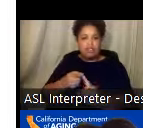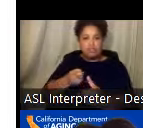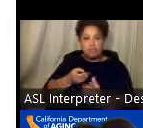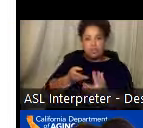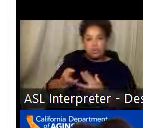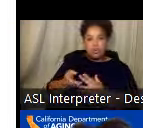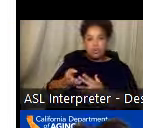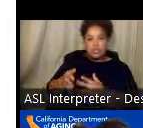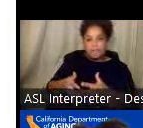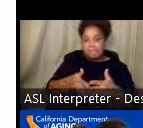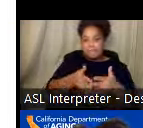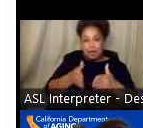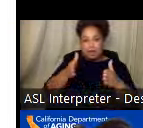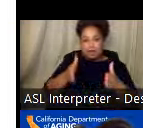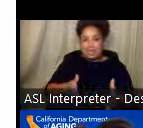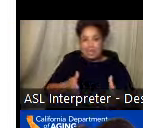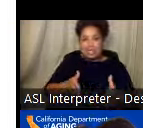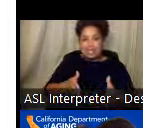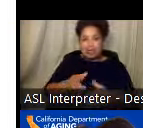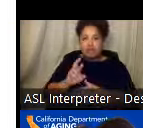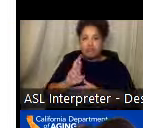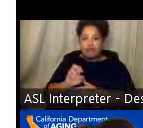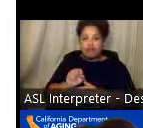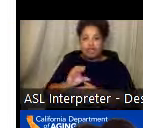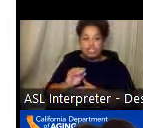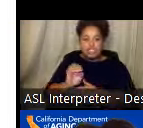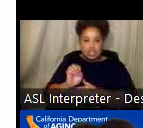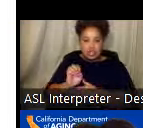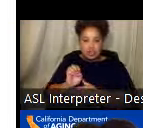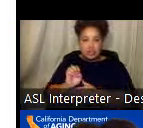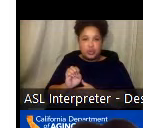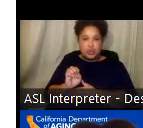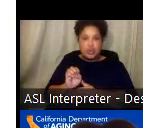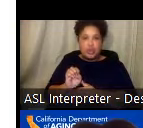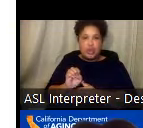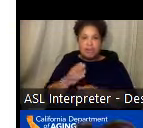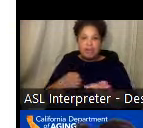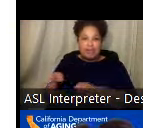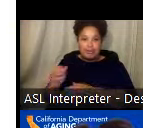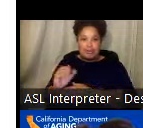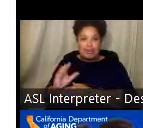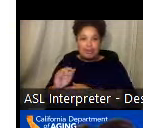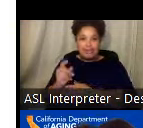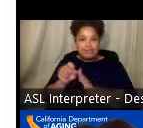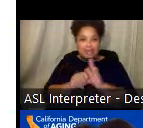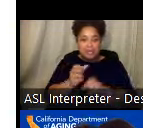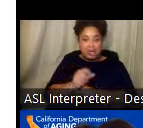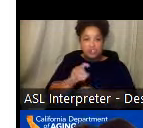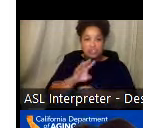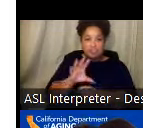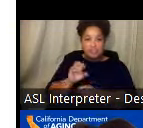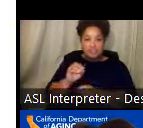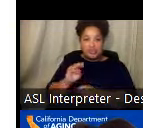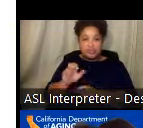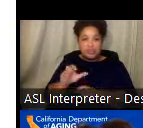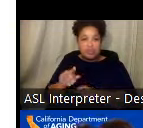Rescue Plan Act. And so the state received $150 million to implement a training and